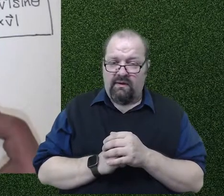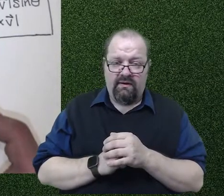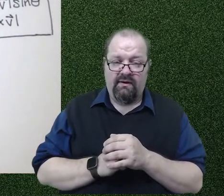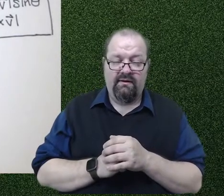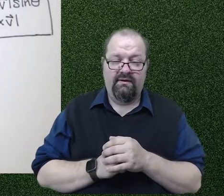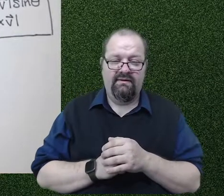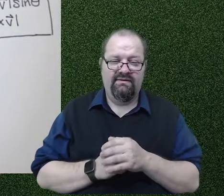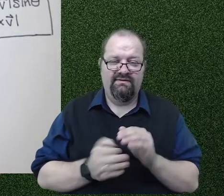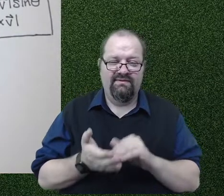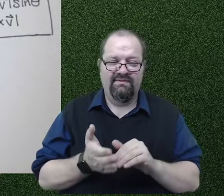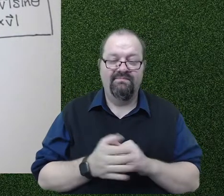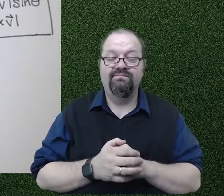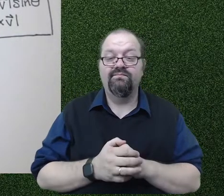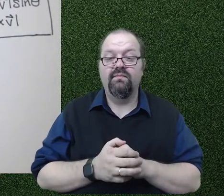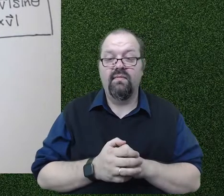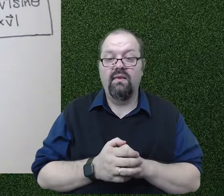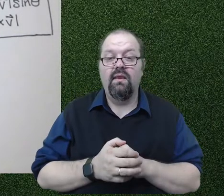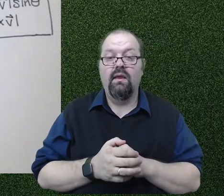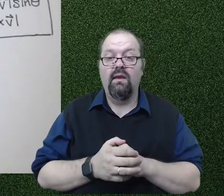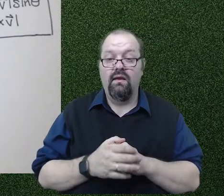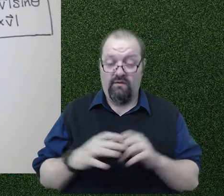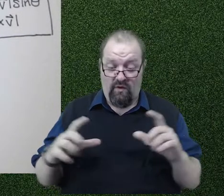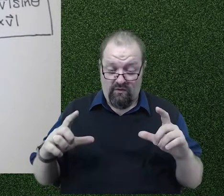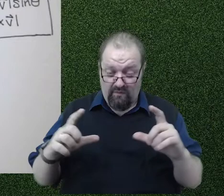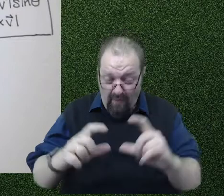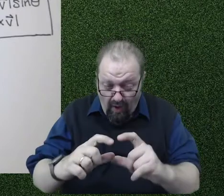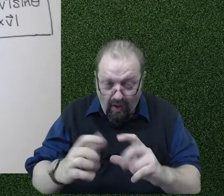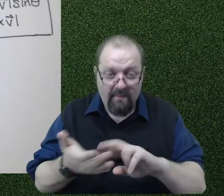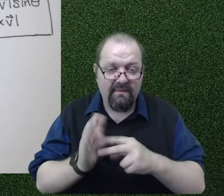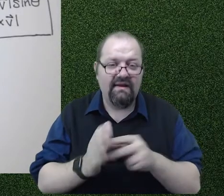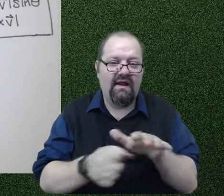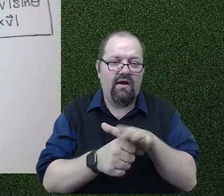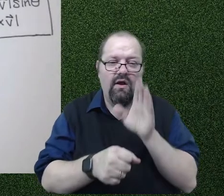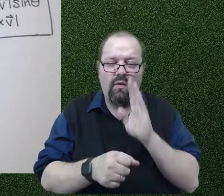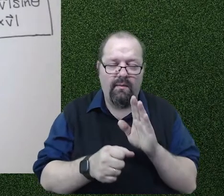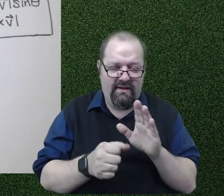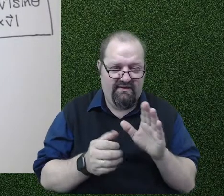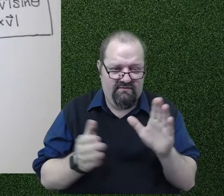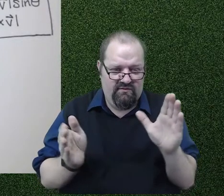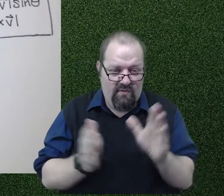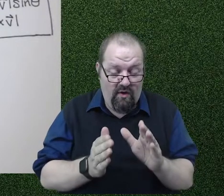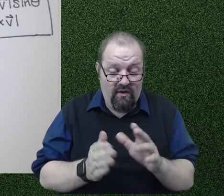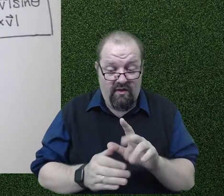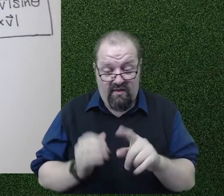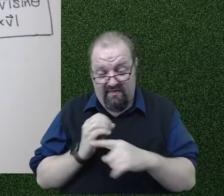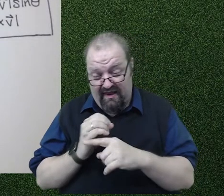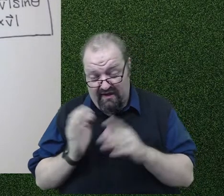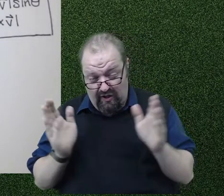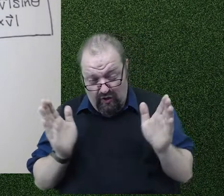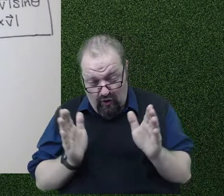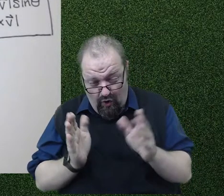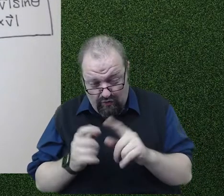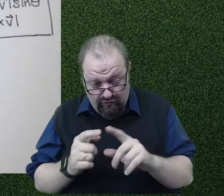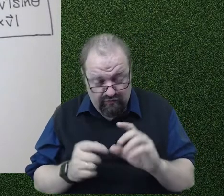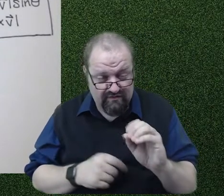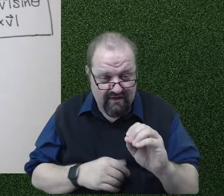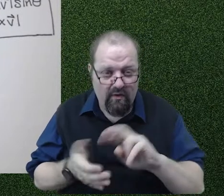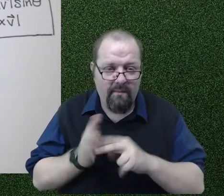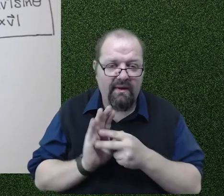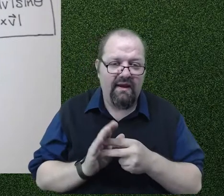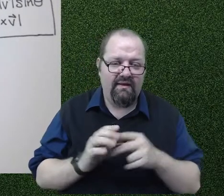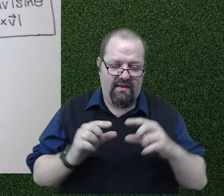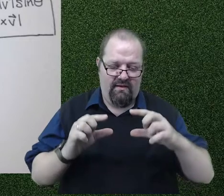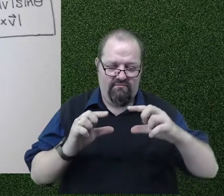Well, then that area is very small. And as theta gets closer and closer to zero, that parallelogram gets thinner and